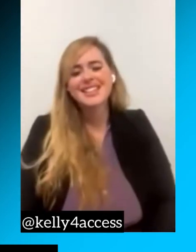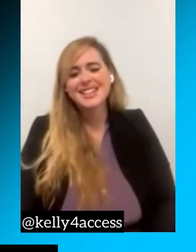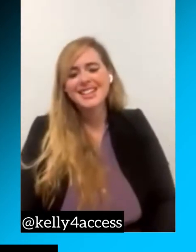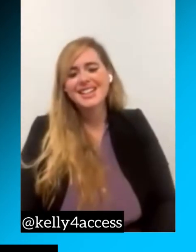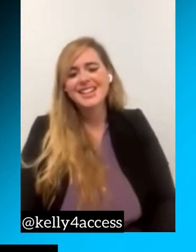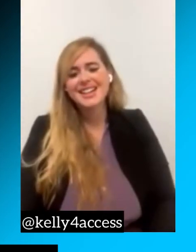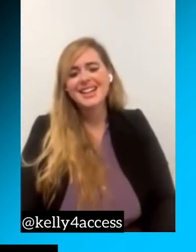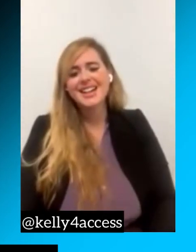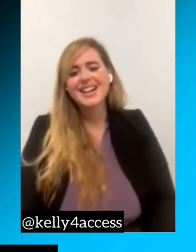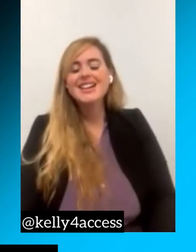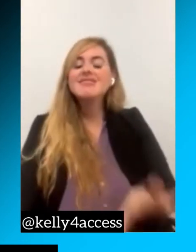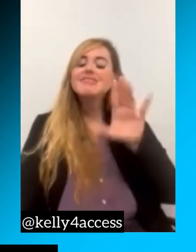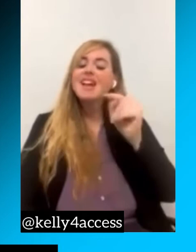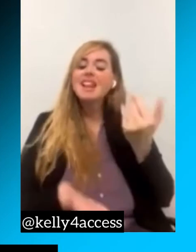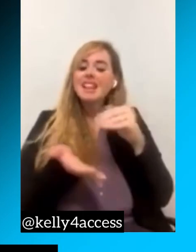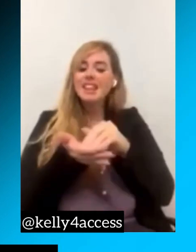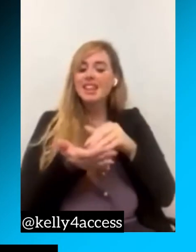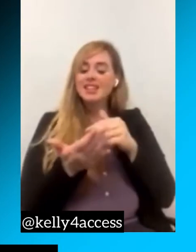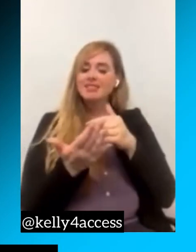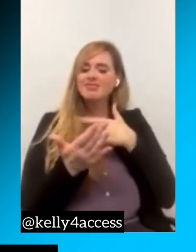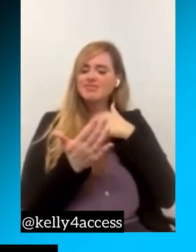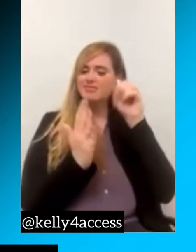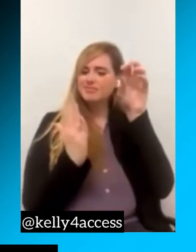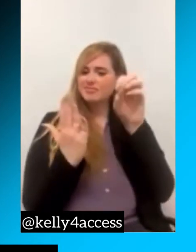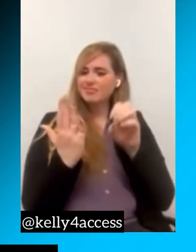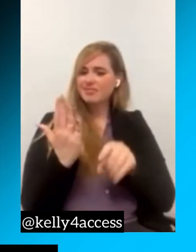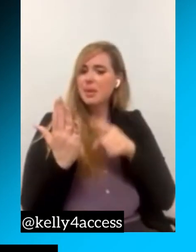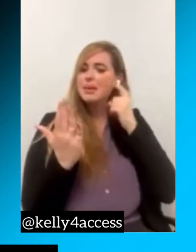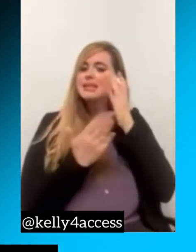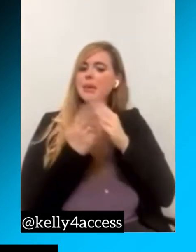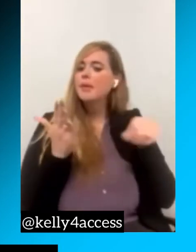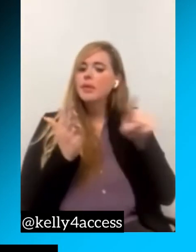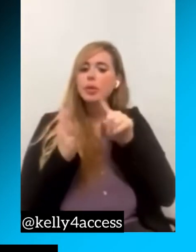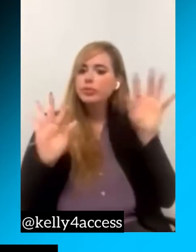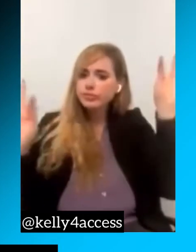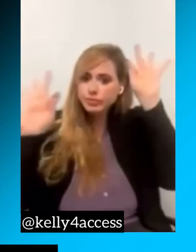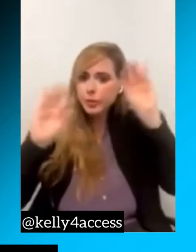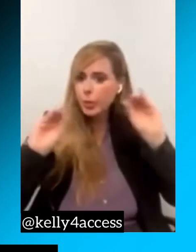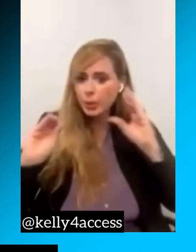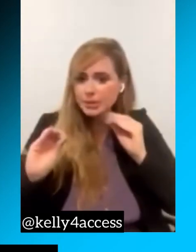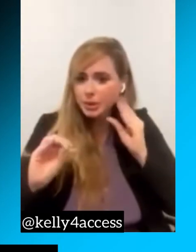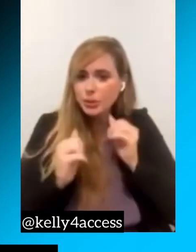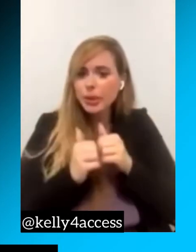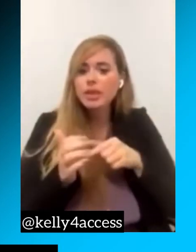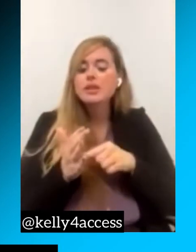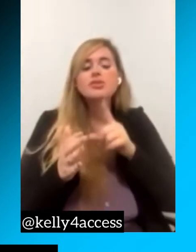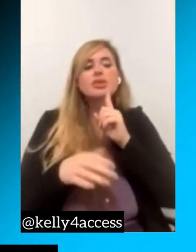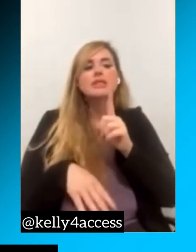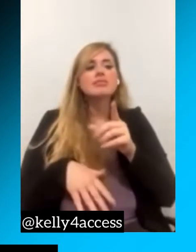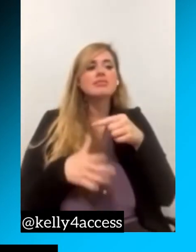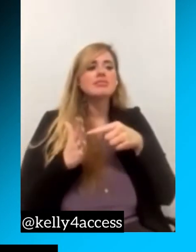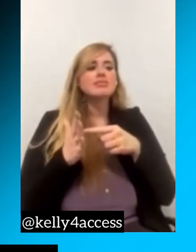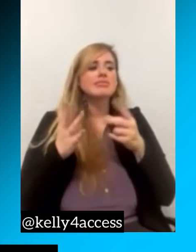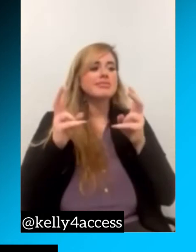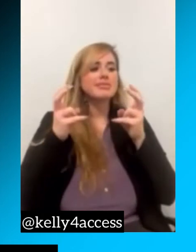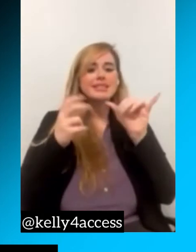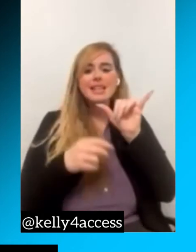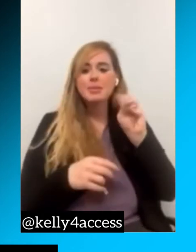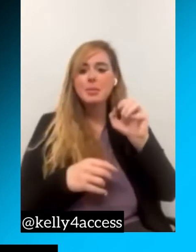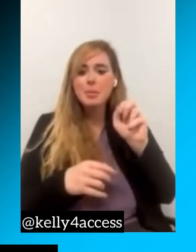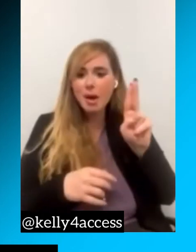but again, this is for people who may not have any experience whatsoever. So to me, these are like what Manu said, duh moments.